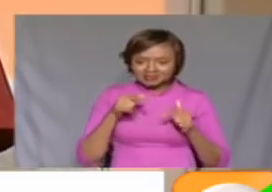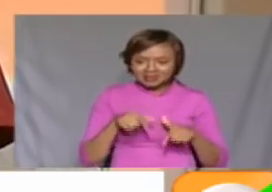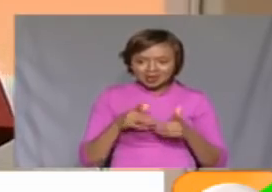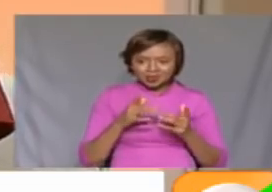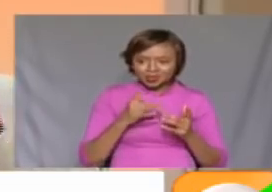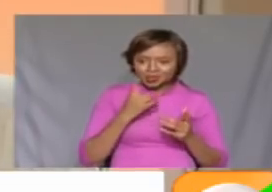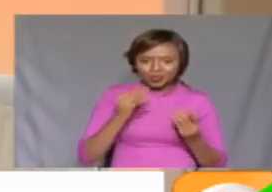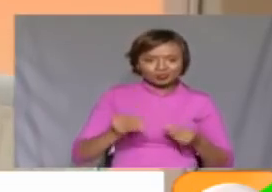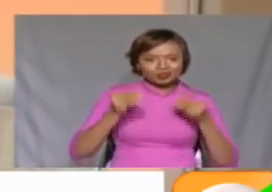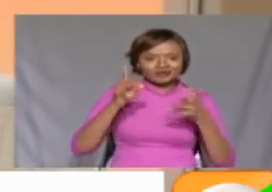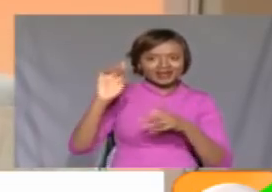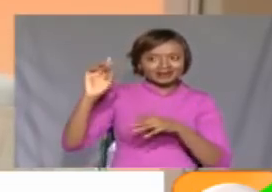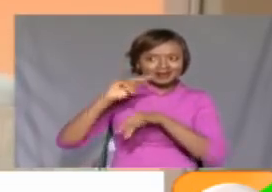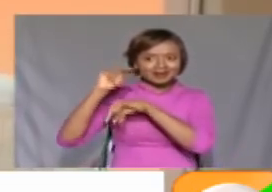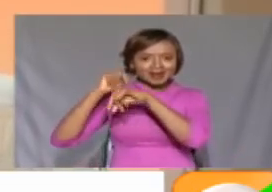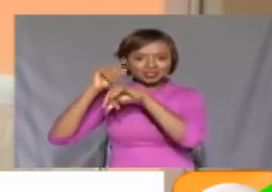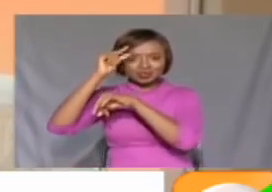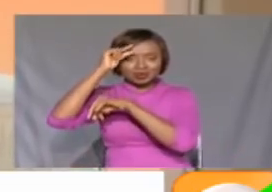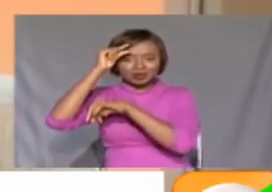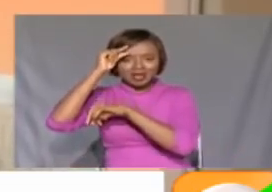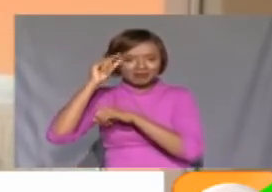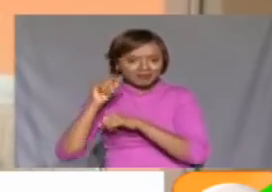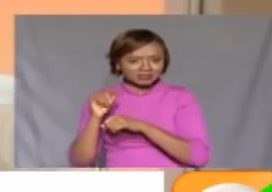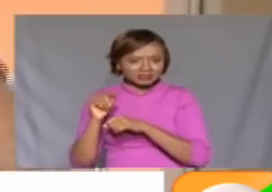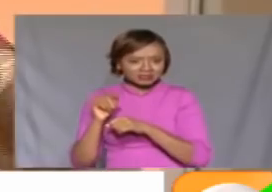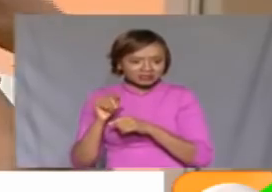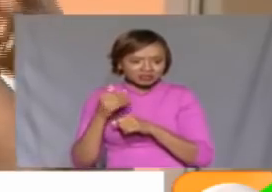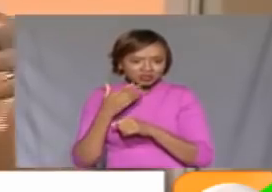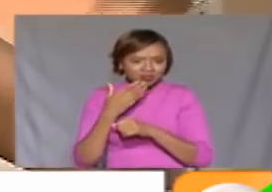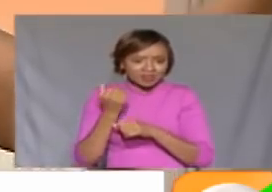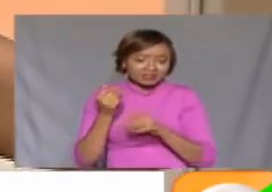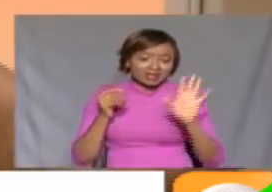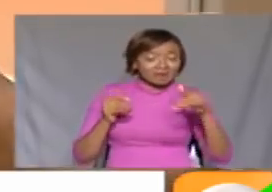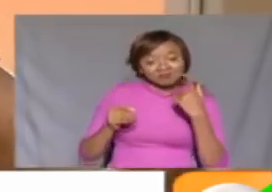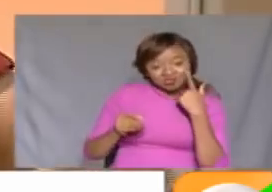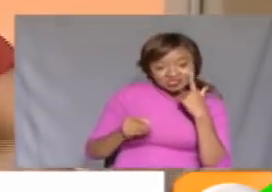listen, you know, that is what you'd have used as a re-election campaign to see. You see,